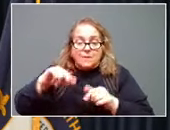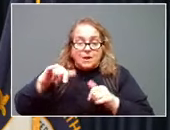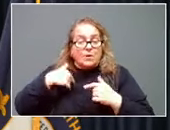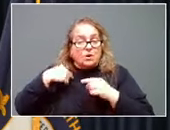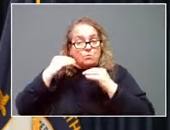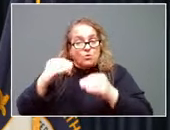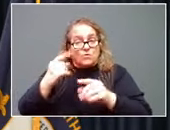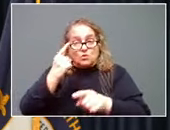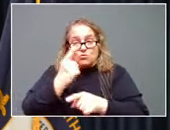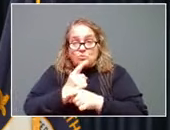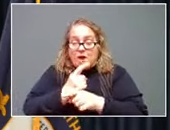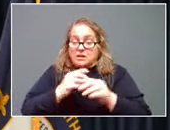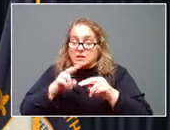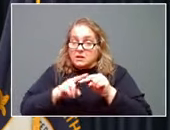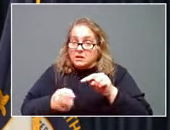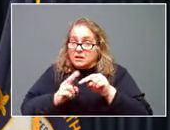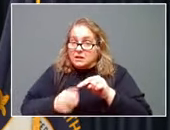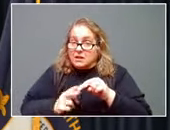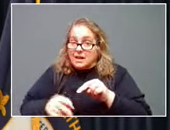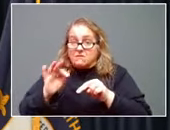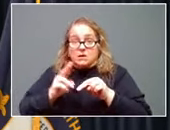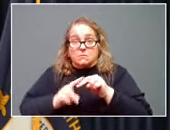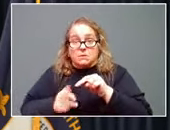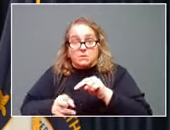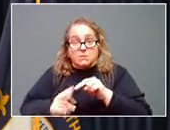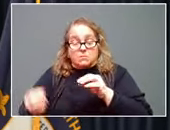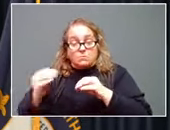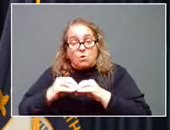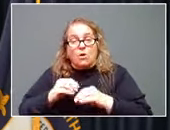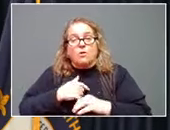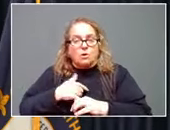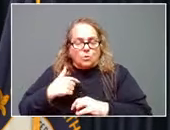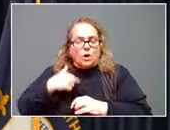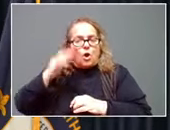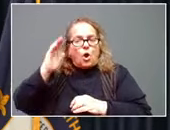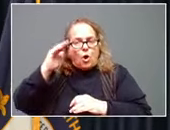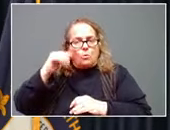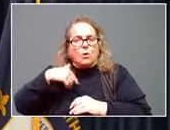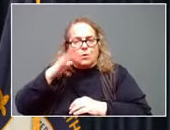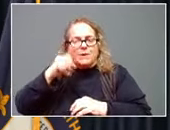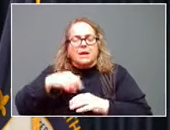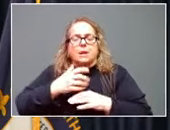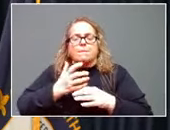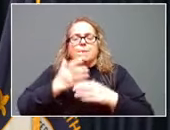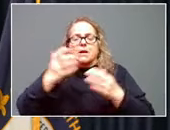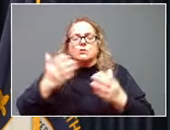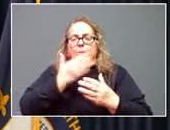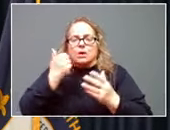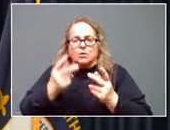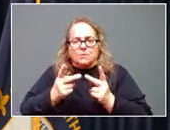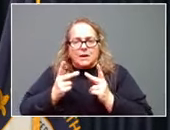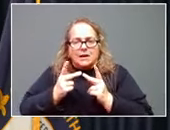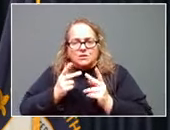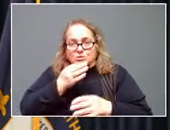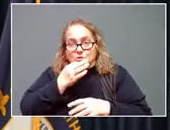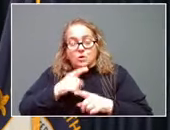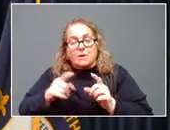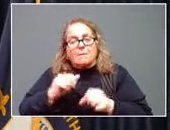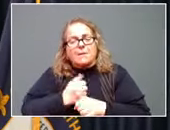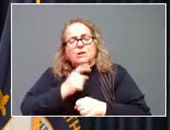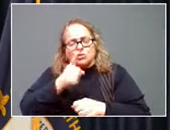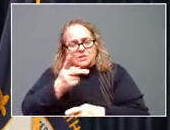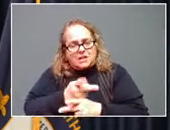this falls as fast as it rose, we're going to be in a much better place. But make sure you take care of yourself.